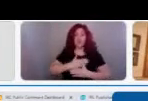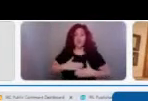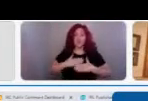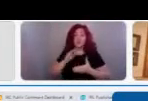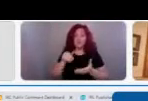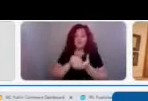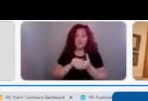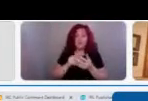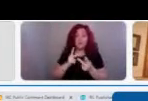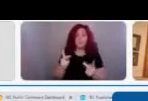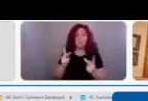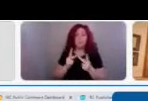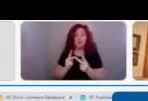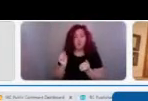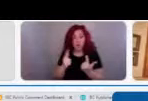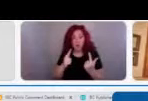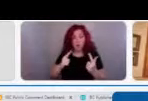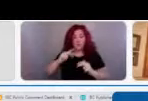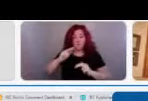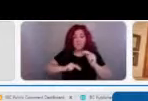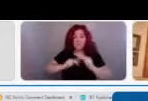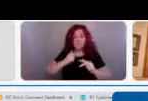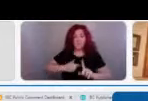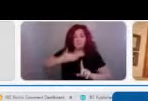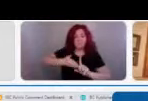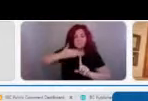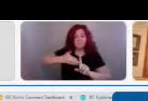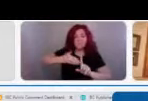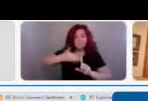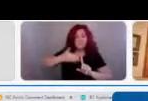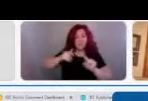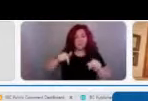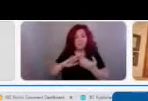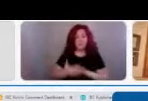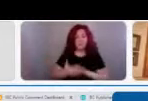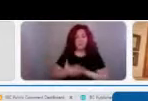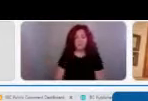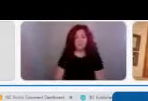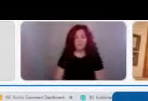parks are all facilities we frequent in the community